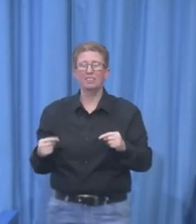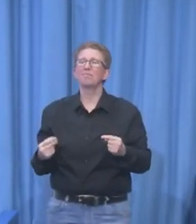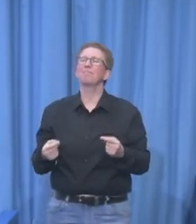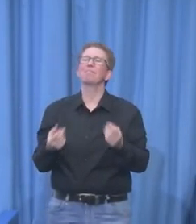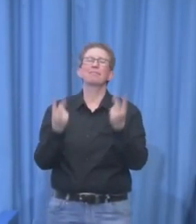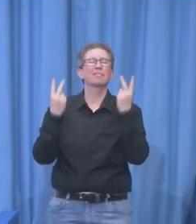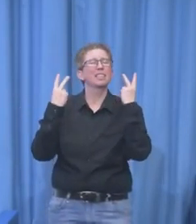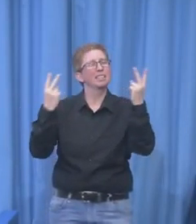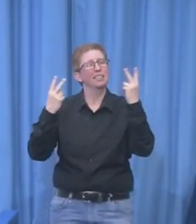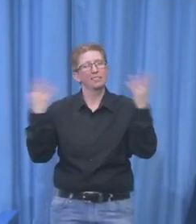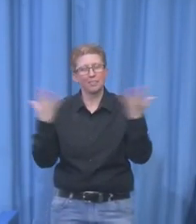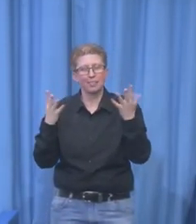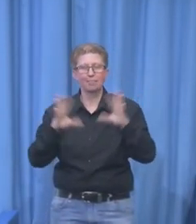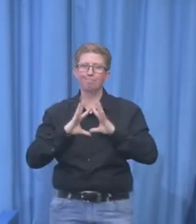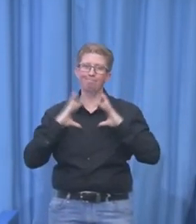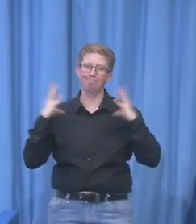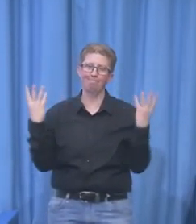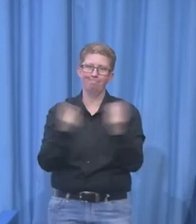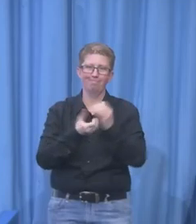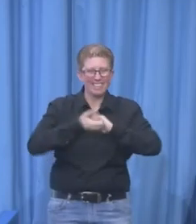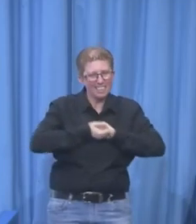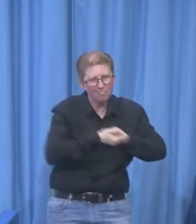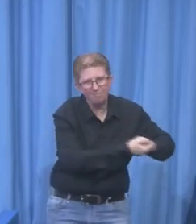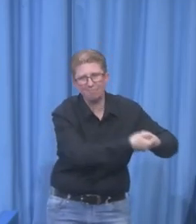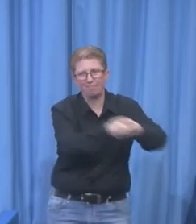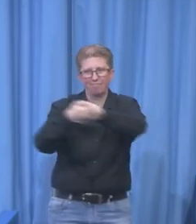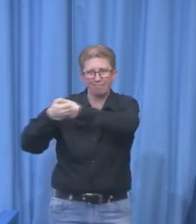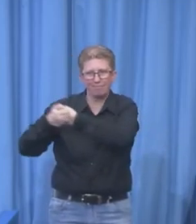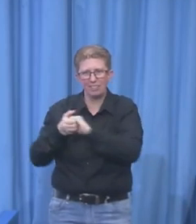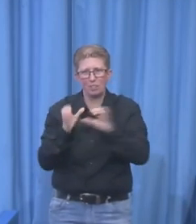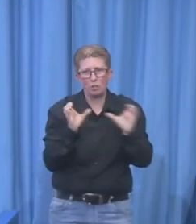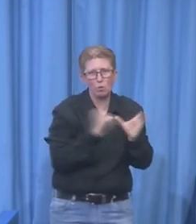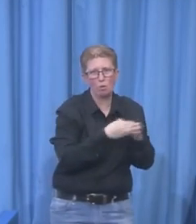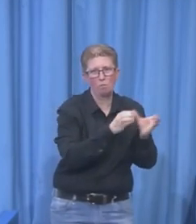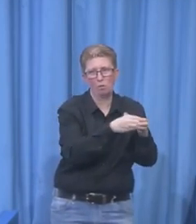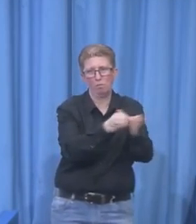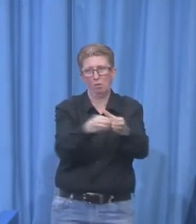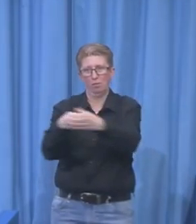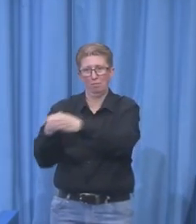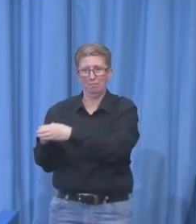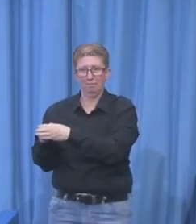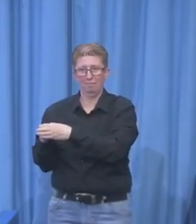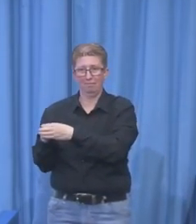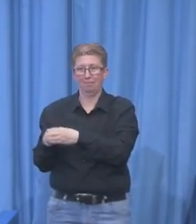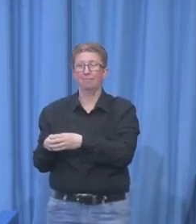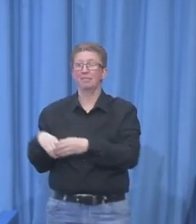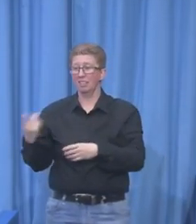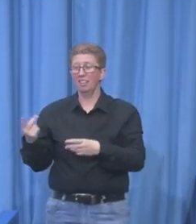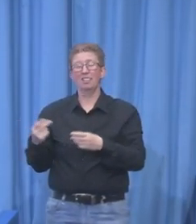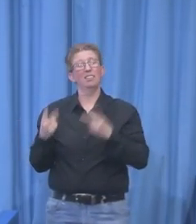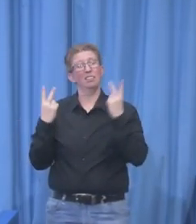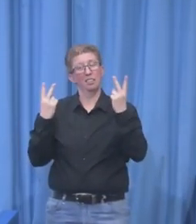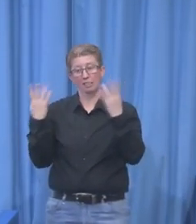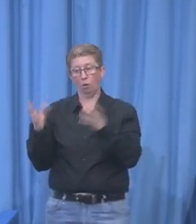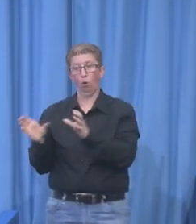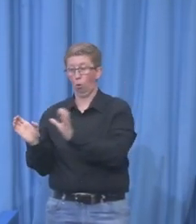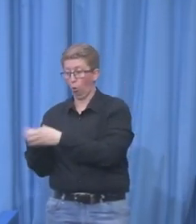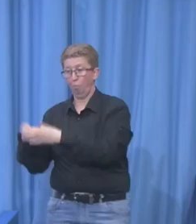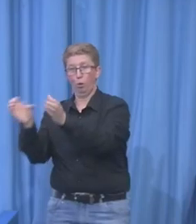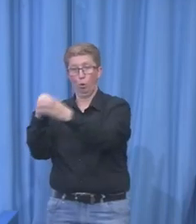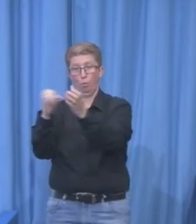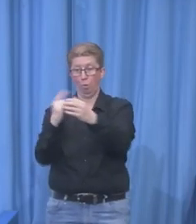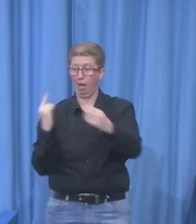to do is take representatives from each of the entities, pull them from their business, have them join